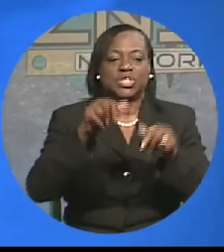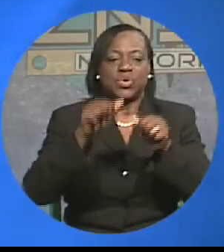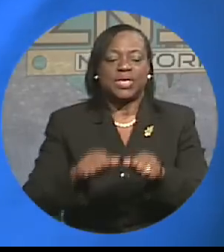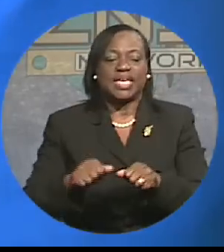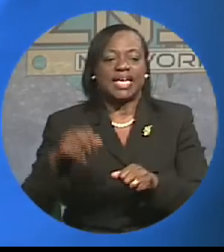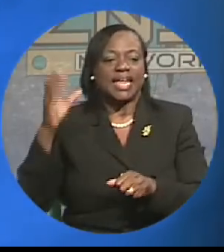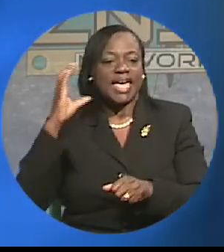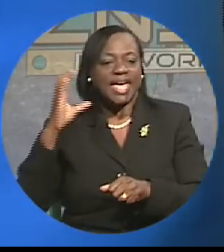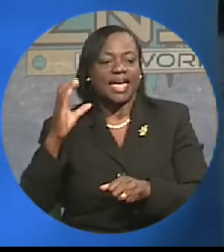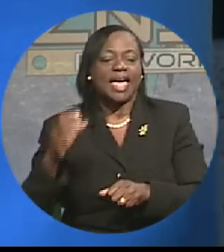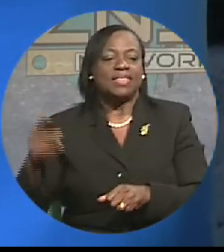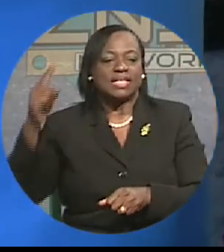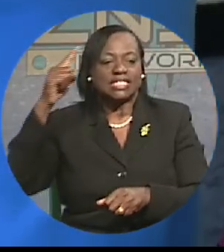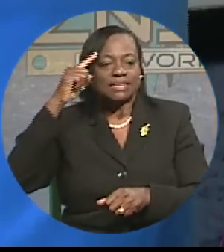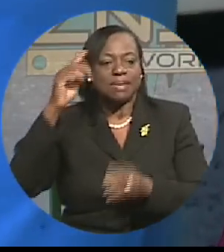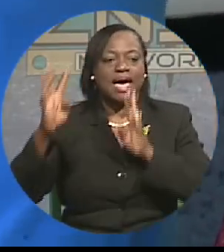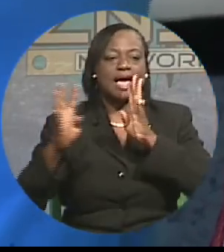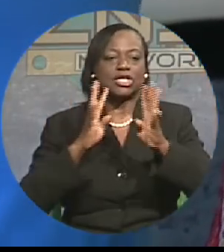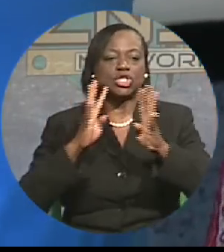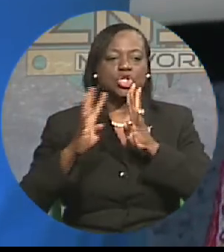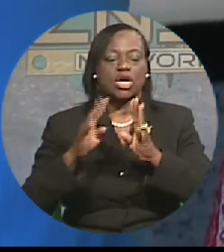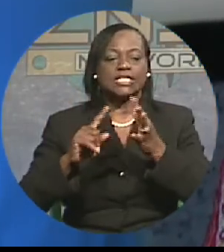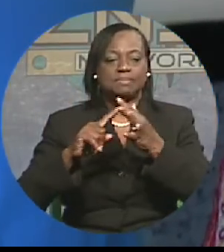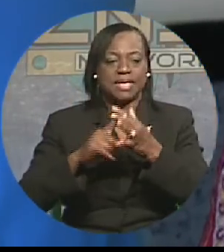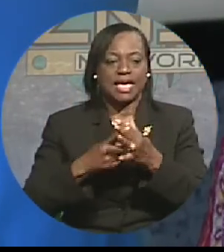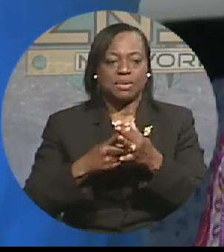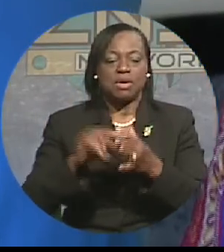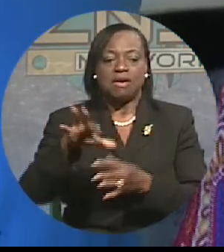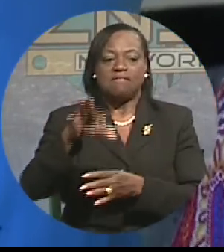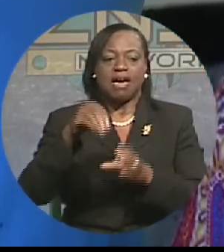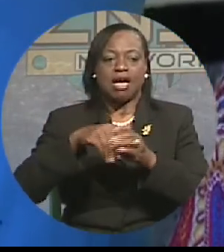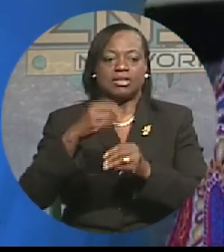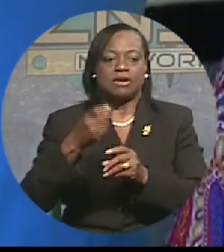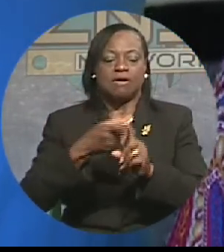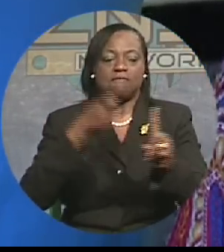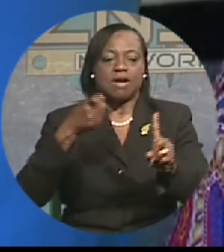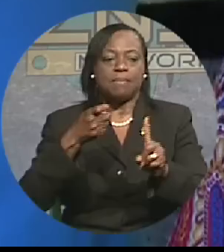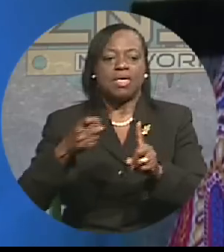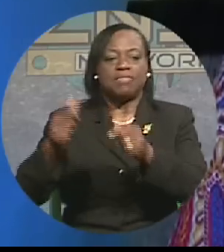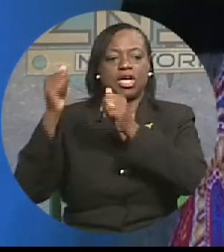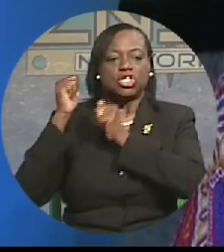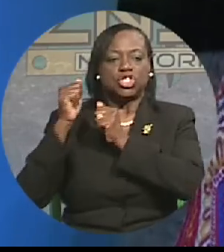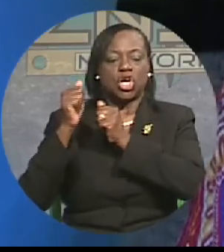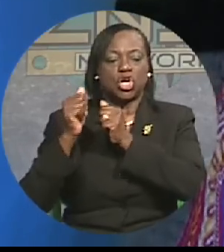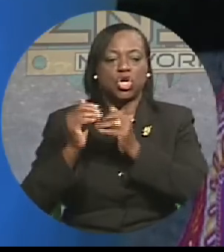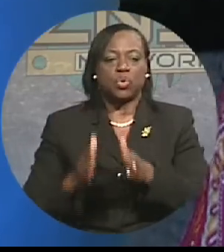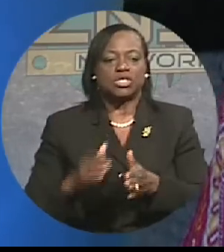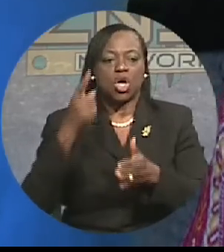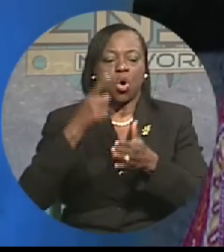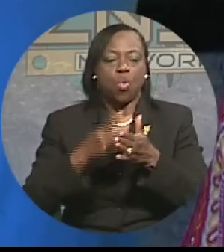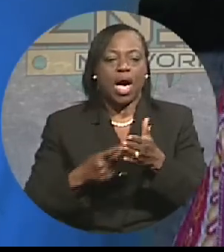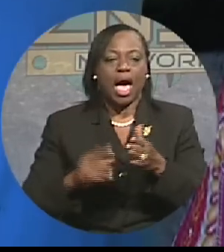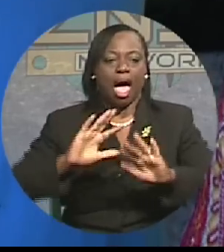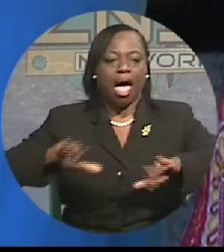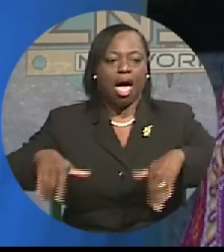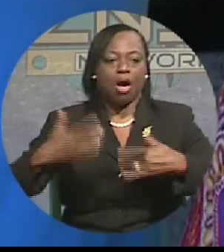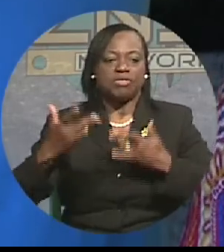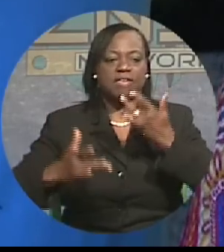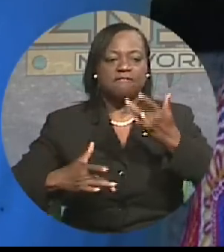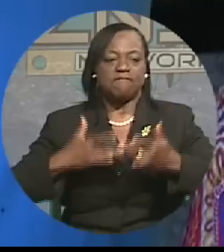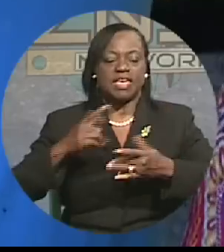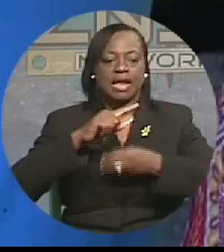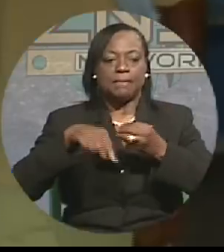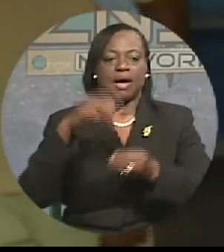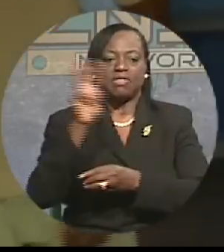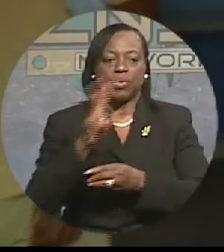smack talk has already begun. We find out from these Junkanooers about how they feel about the weather predictions and whether or not you'll meet them